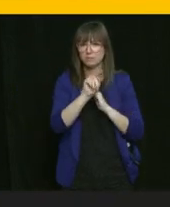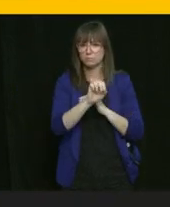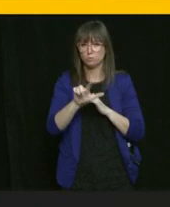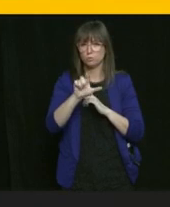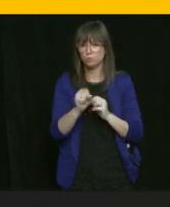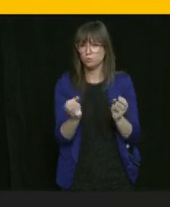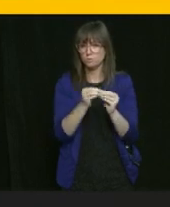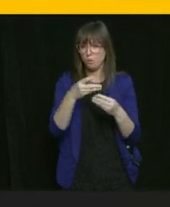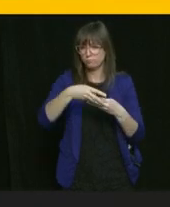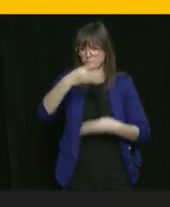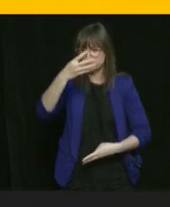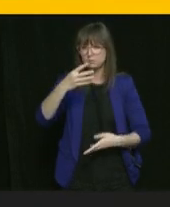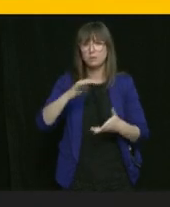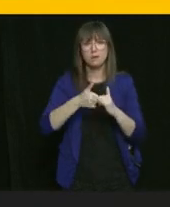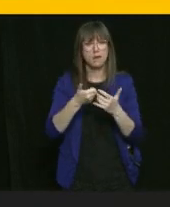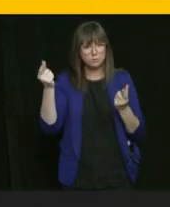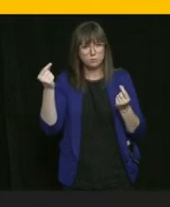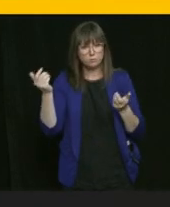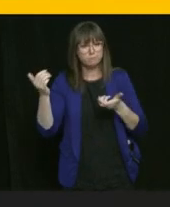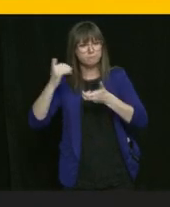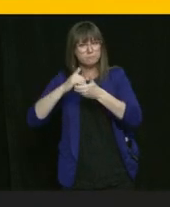fight against other potential pandemics.